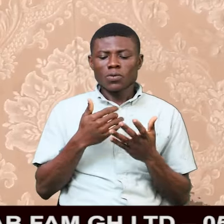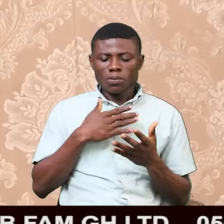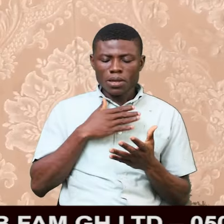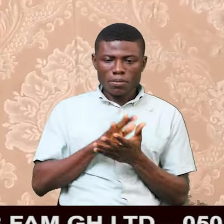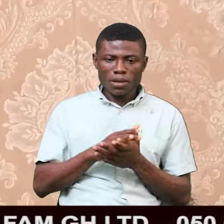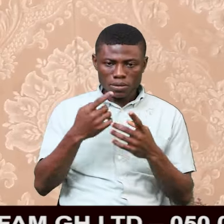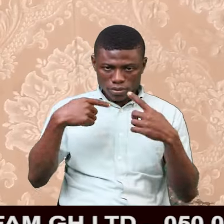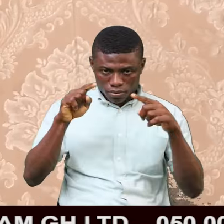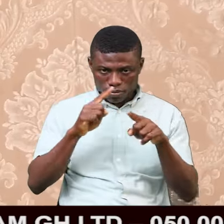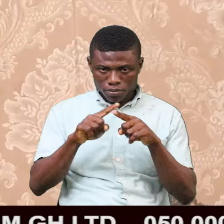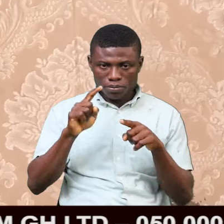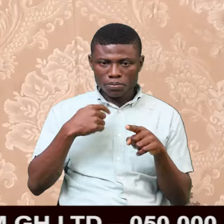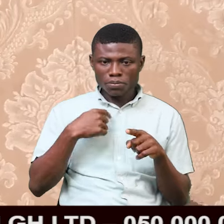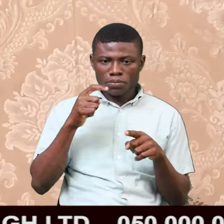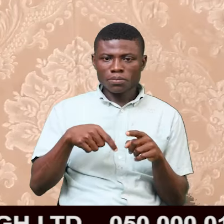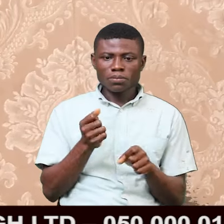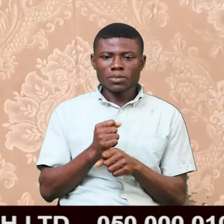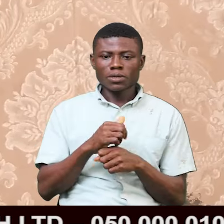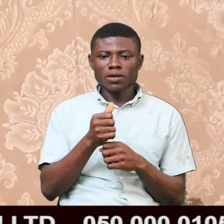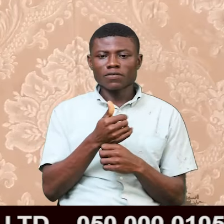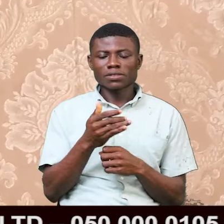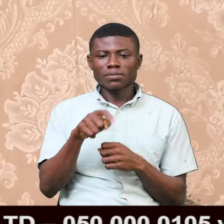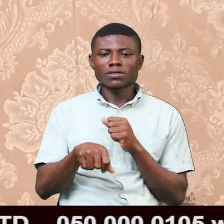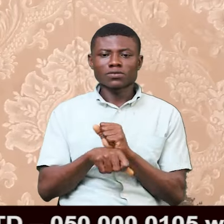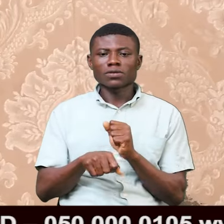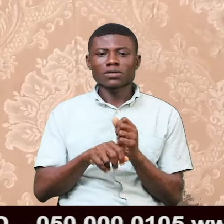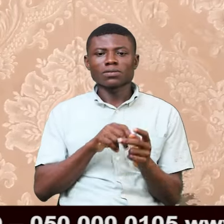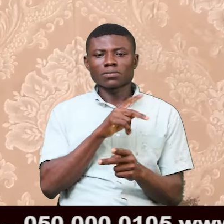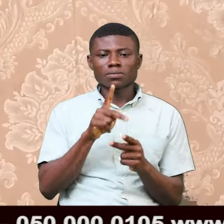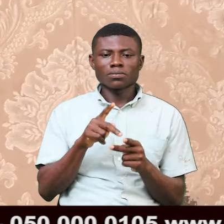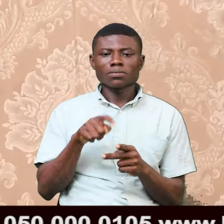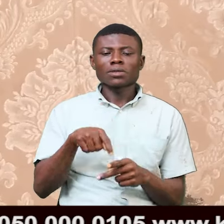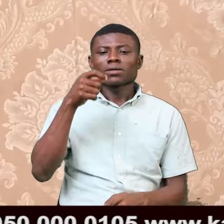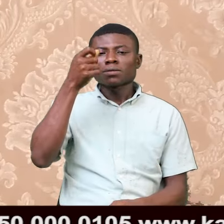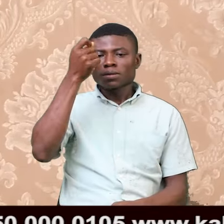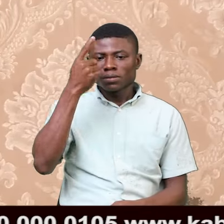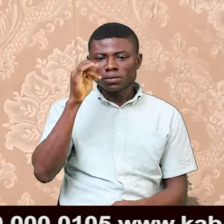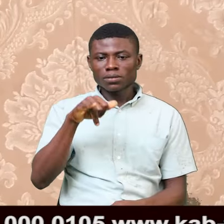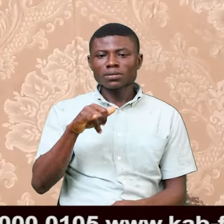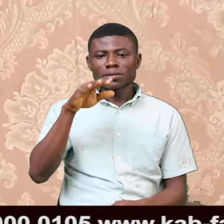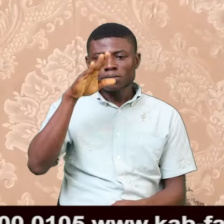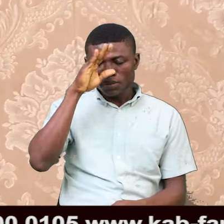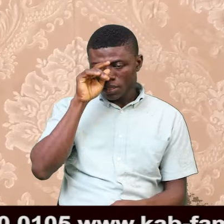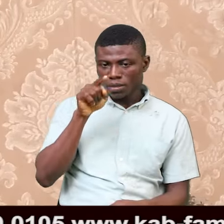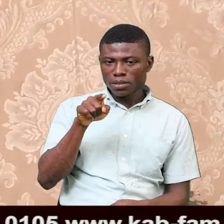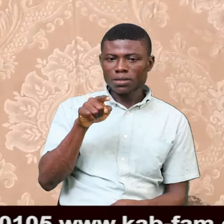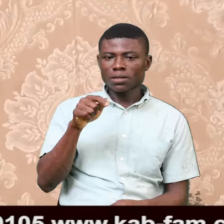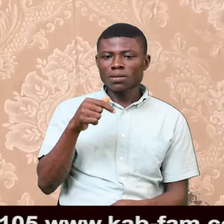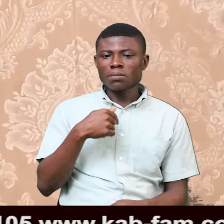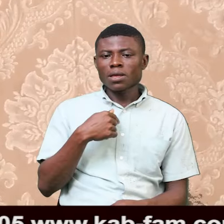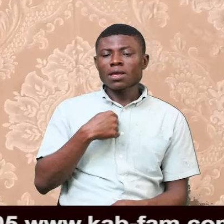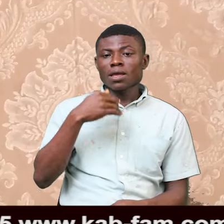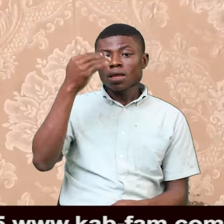ekoso. Nti I have to make adjustments. O se me hunu say be ma no. Oya me